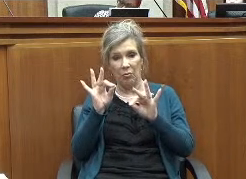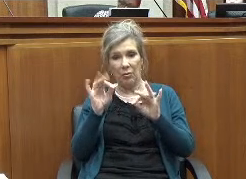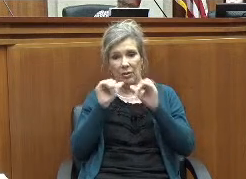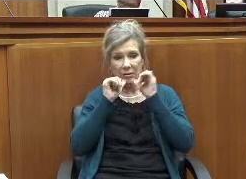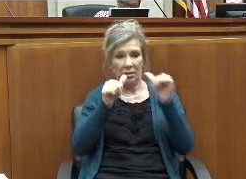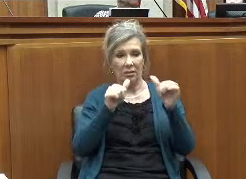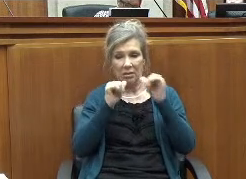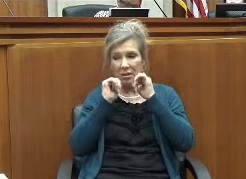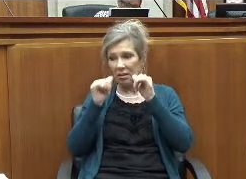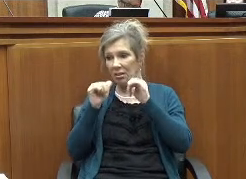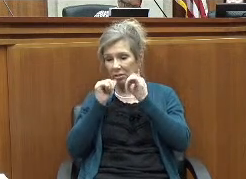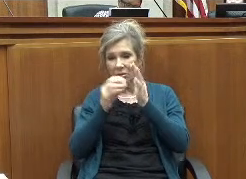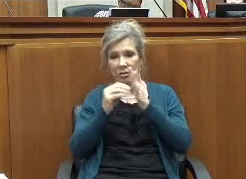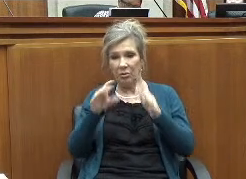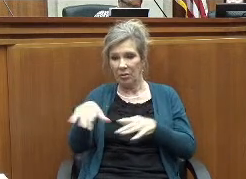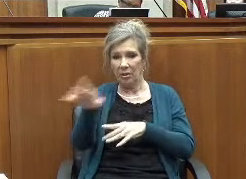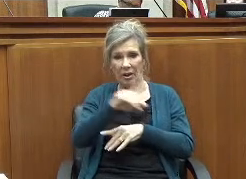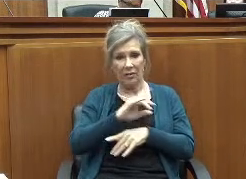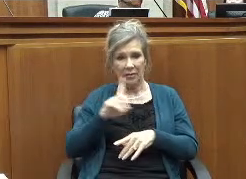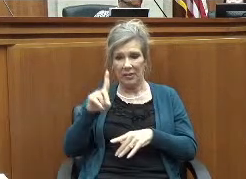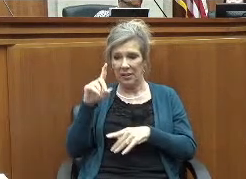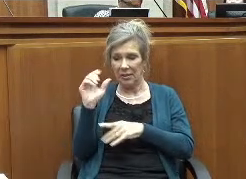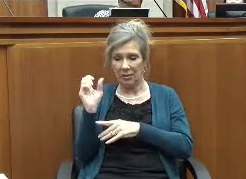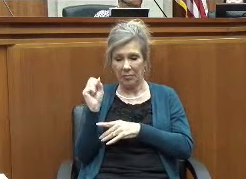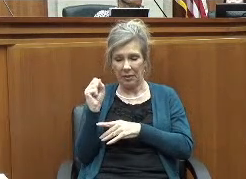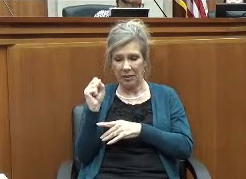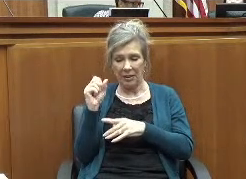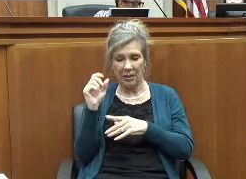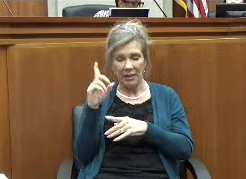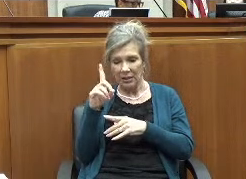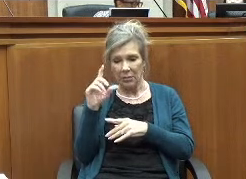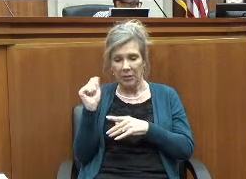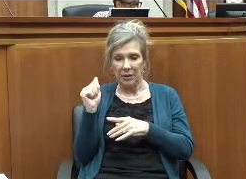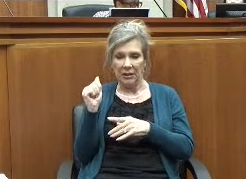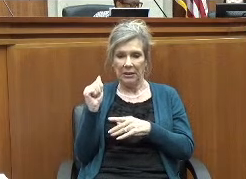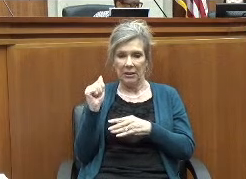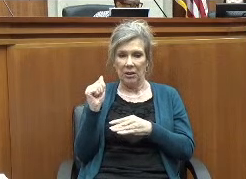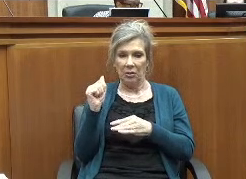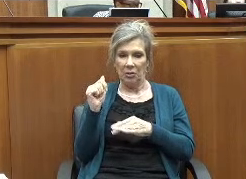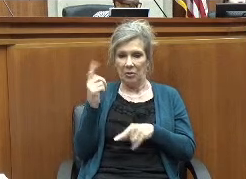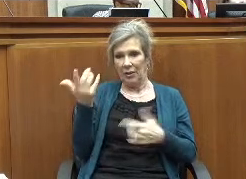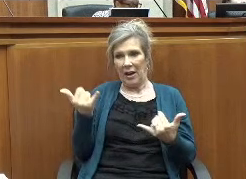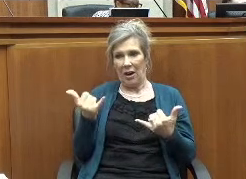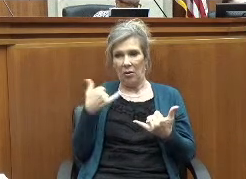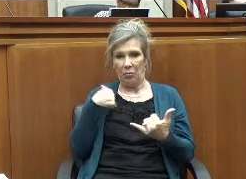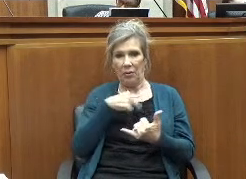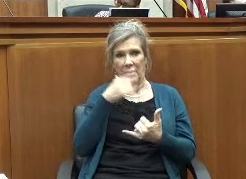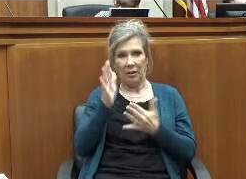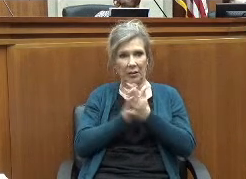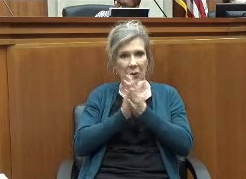disabilities accesses to what we have described as an innovation in our state.